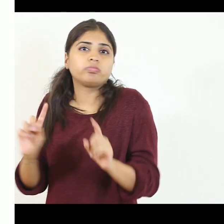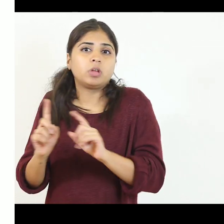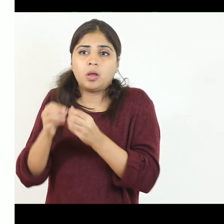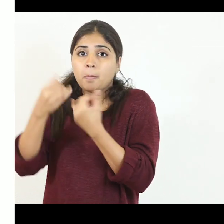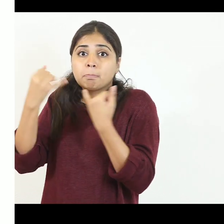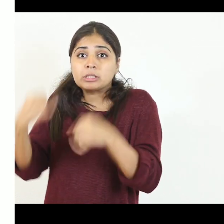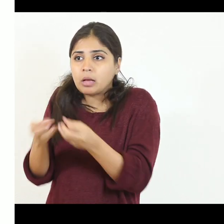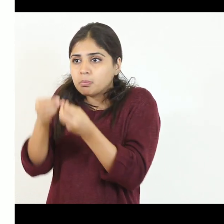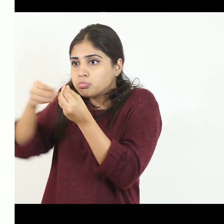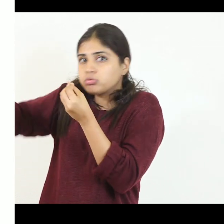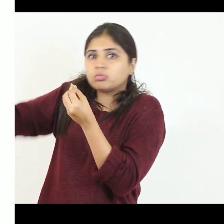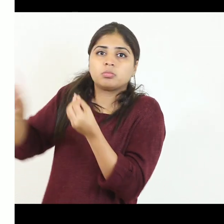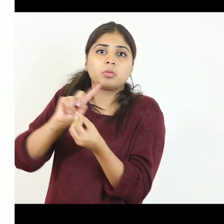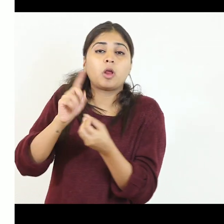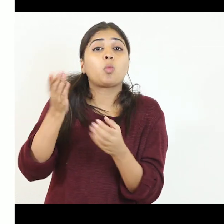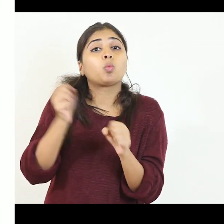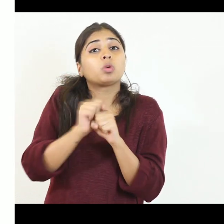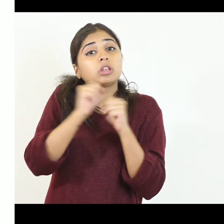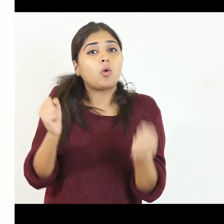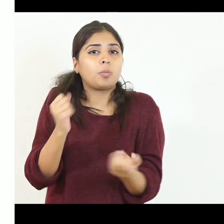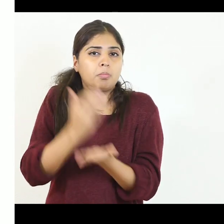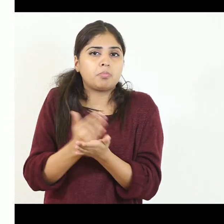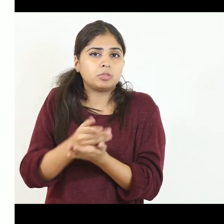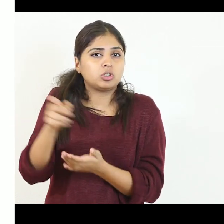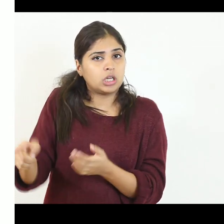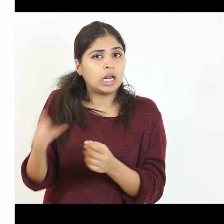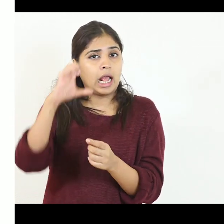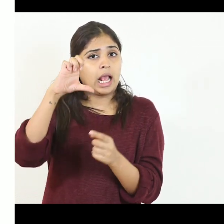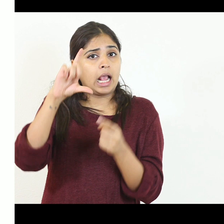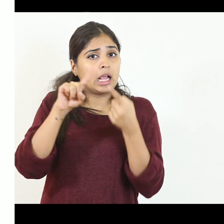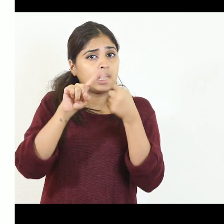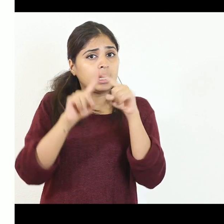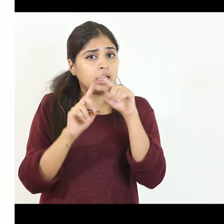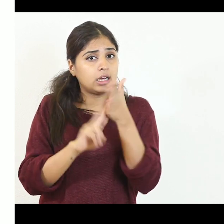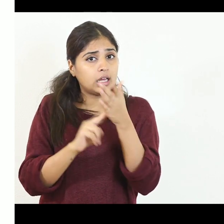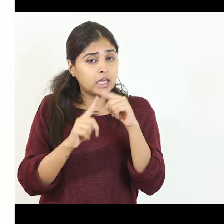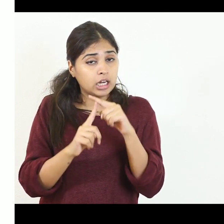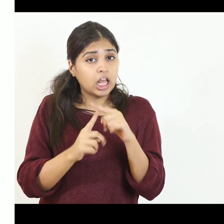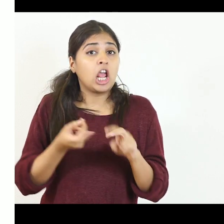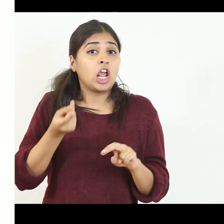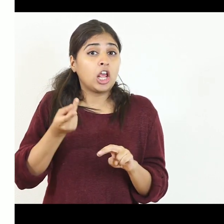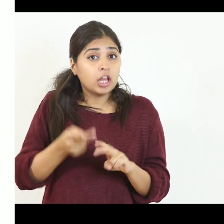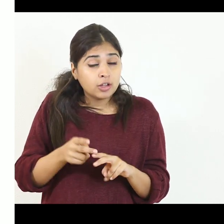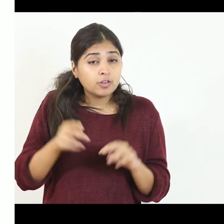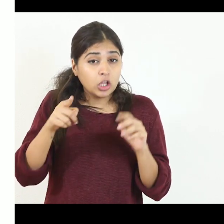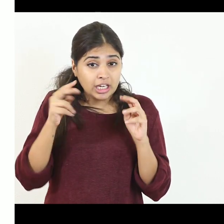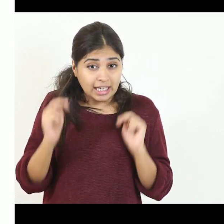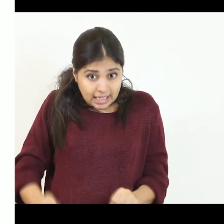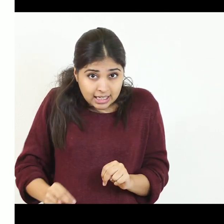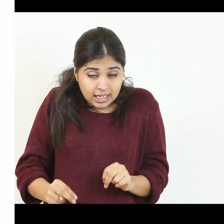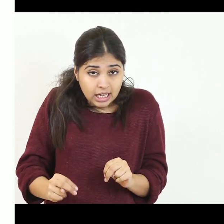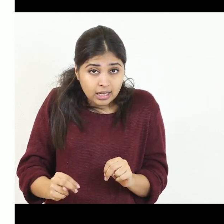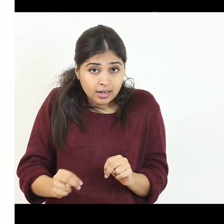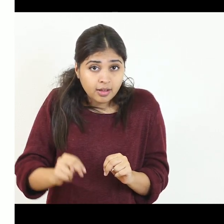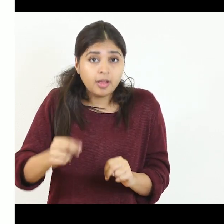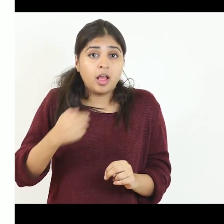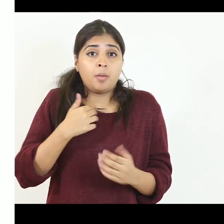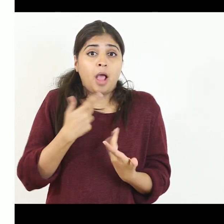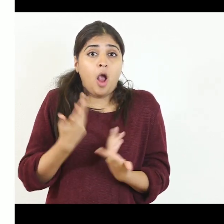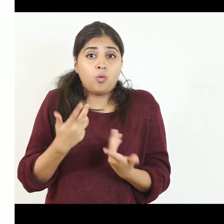client. In order to maintain data confidentiality, you have to be extremely cautious and